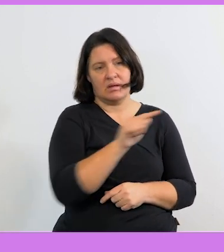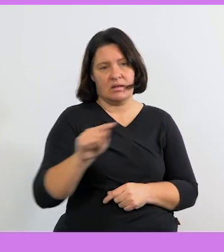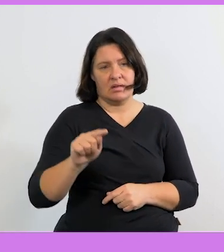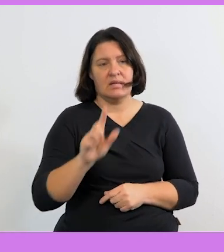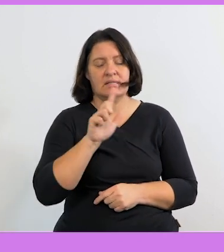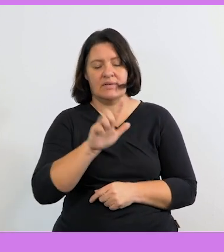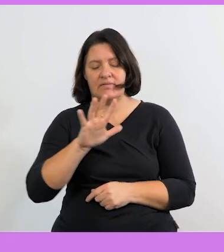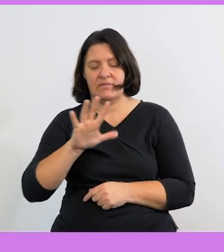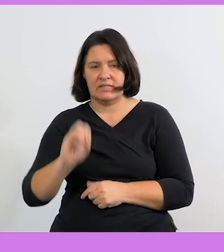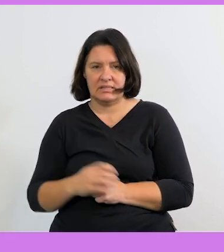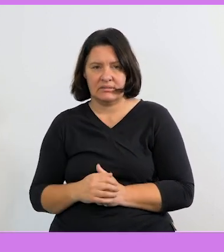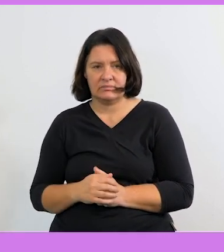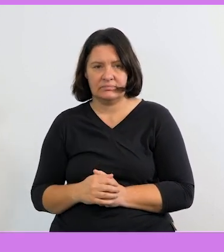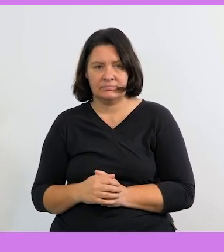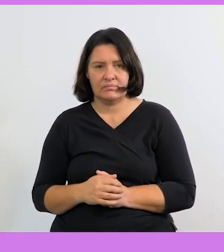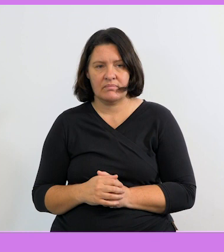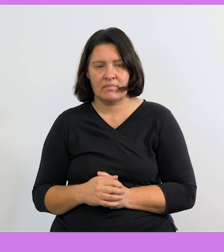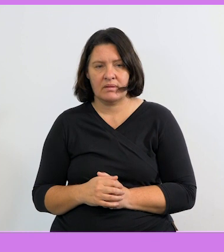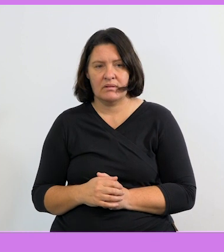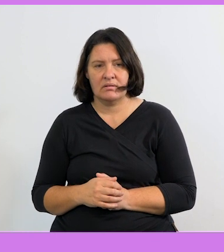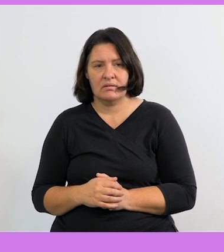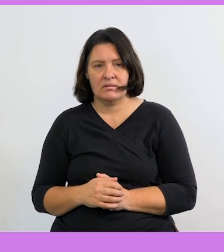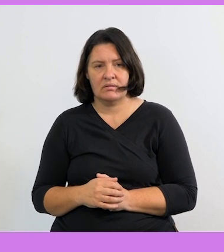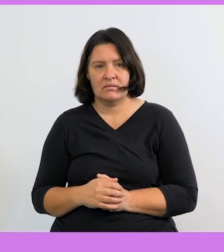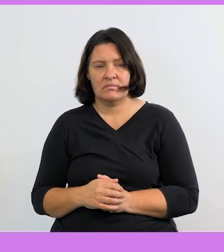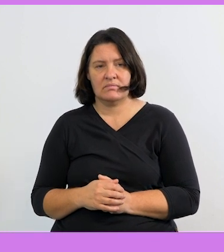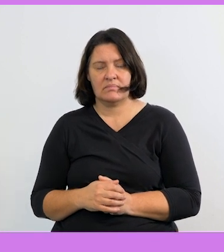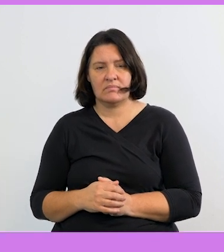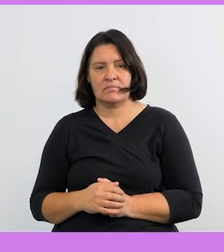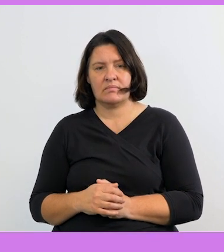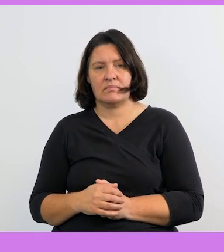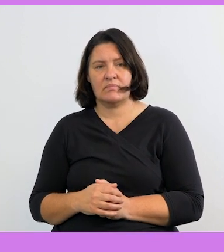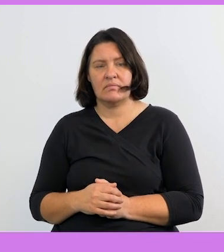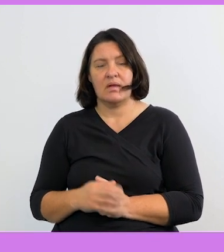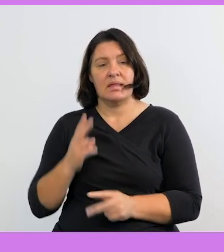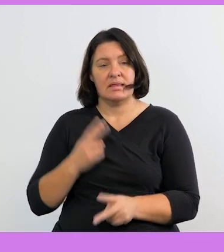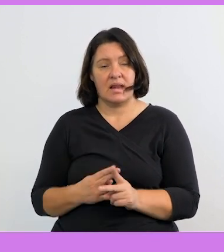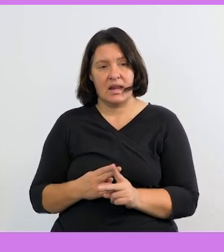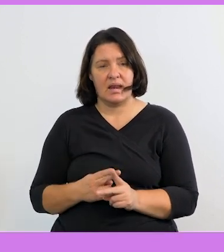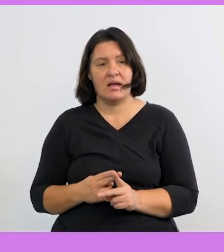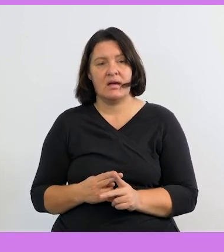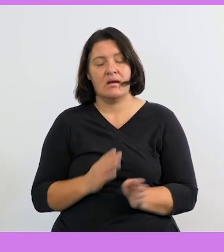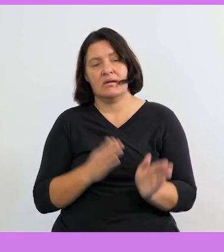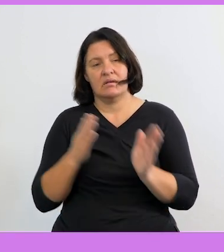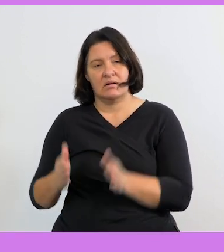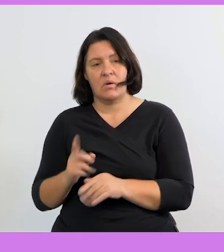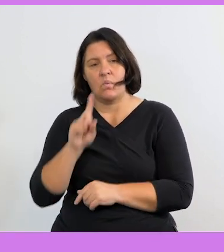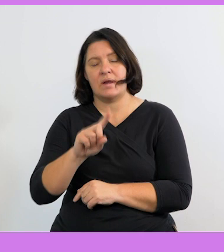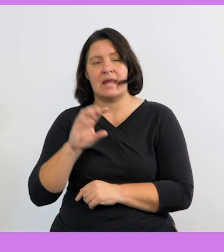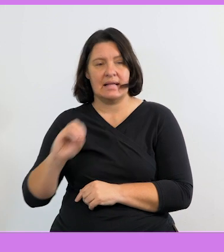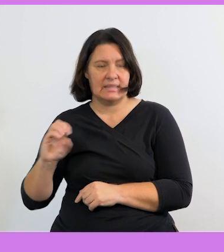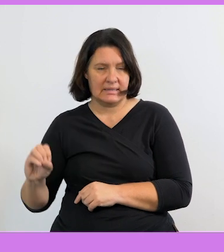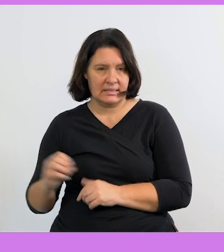there's 50, and I go and I plot the point there, okay, of 750 Rand. Then, if I move on